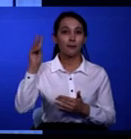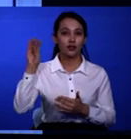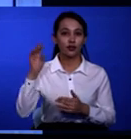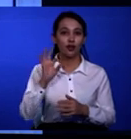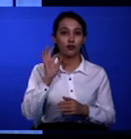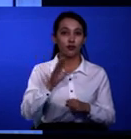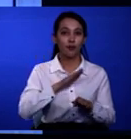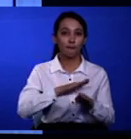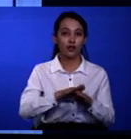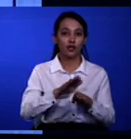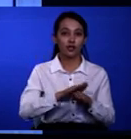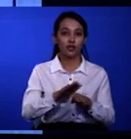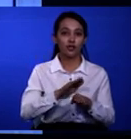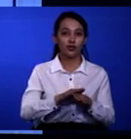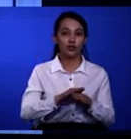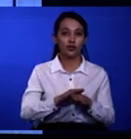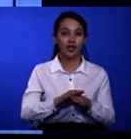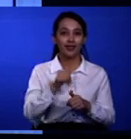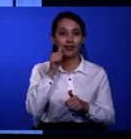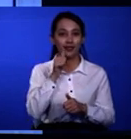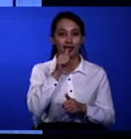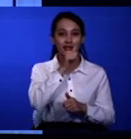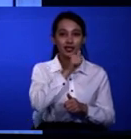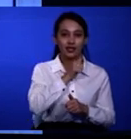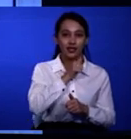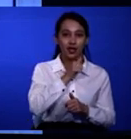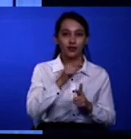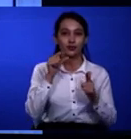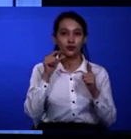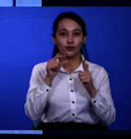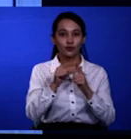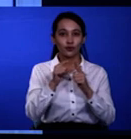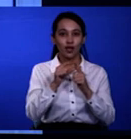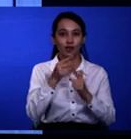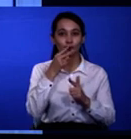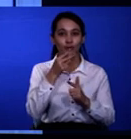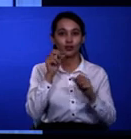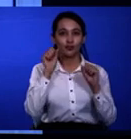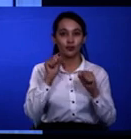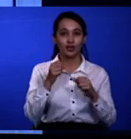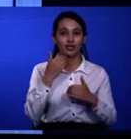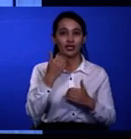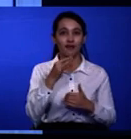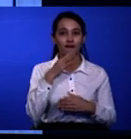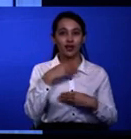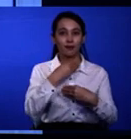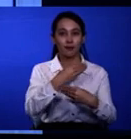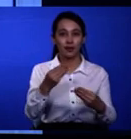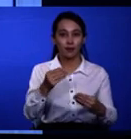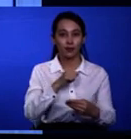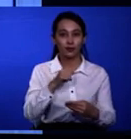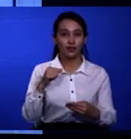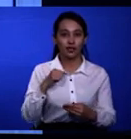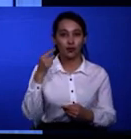yechsangiz, yuqoriga yashiringan so'z chiqadi. Sizga vaqt beraman yechishga.